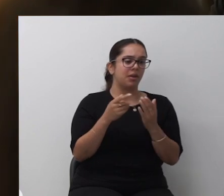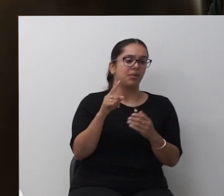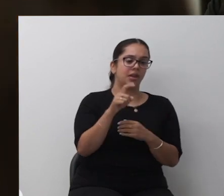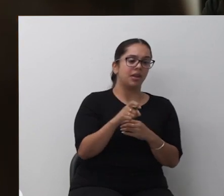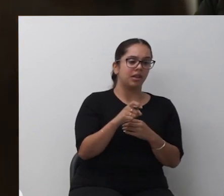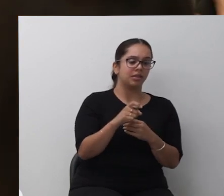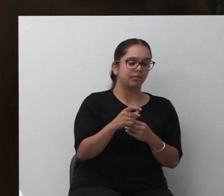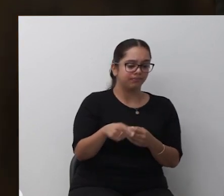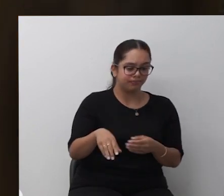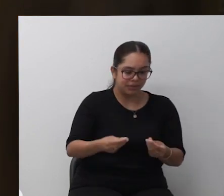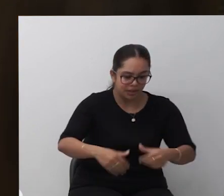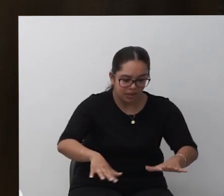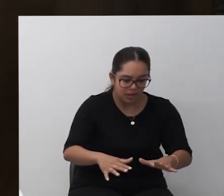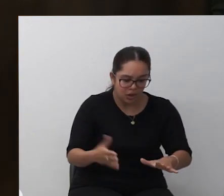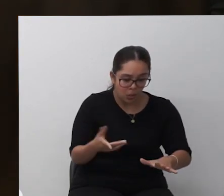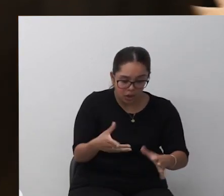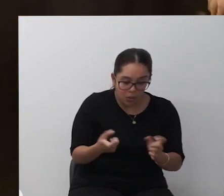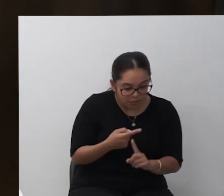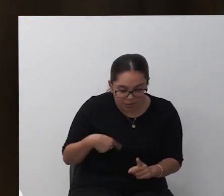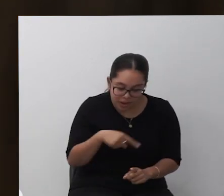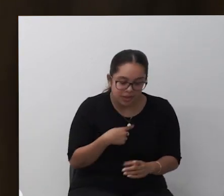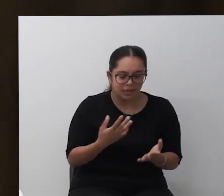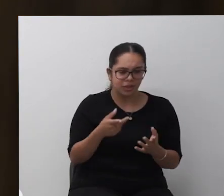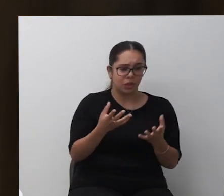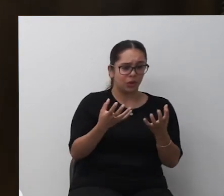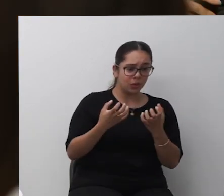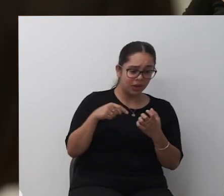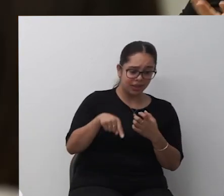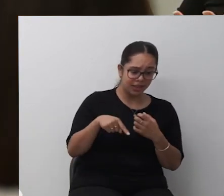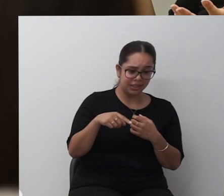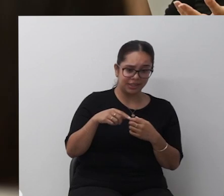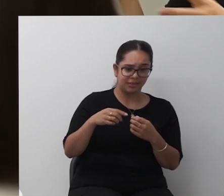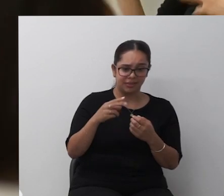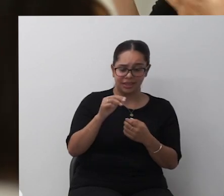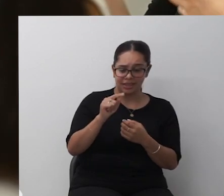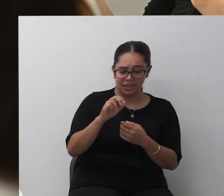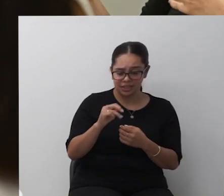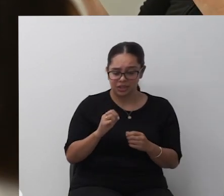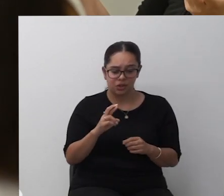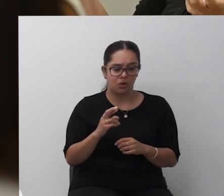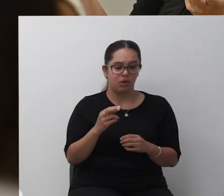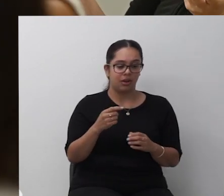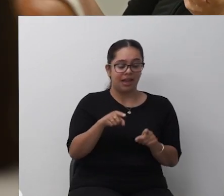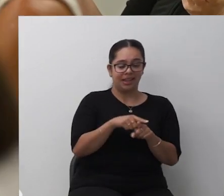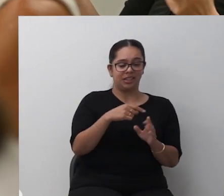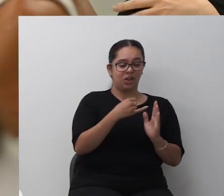the dirt, like, what do you want from us? Like, do you even want these nations? Or like, and I feel like almost as an